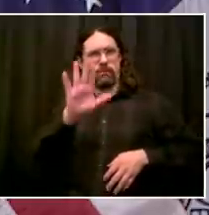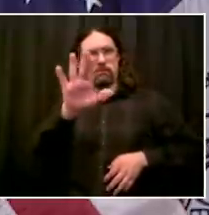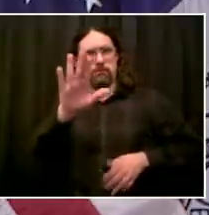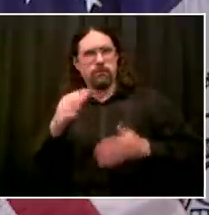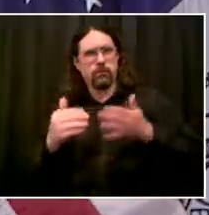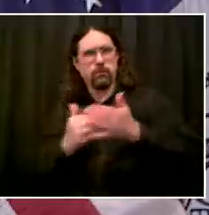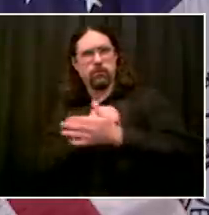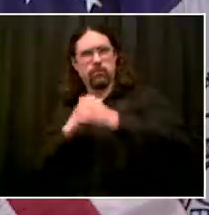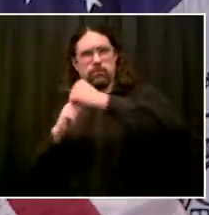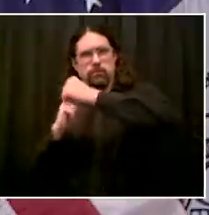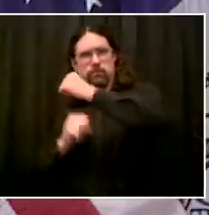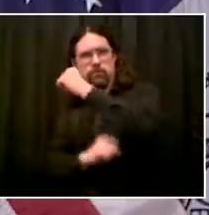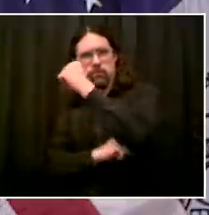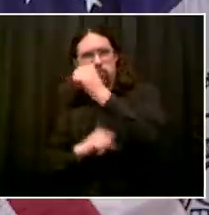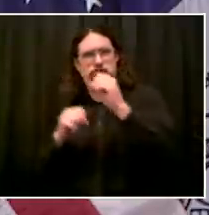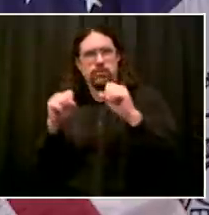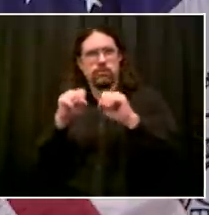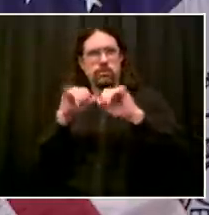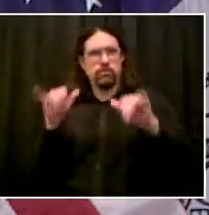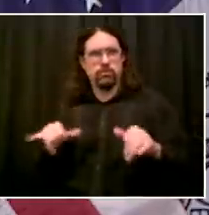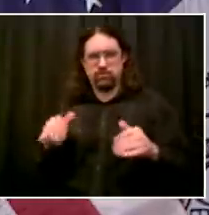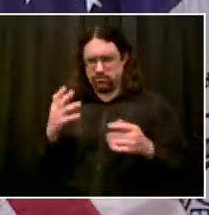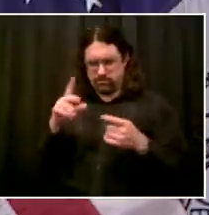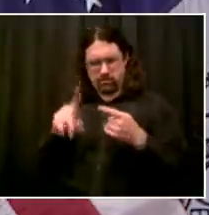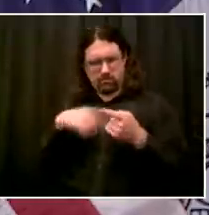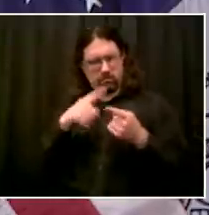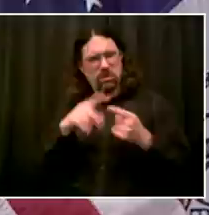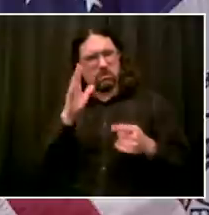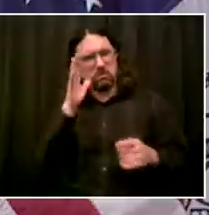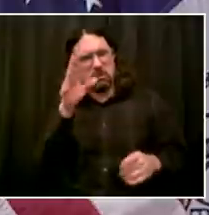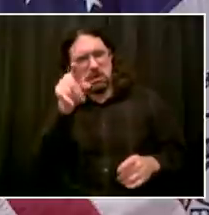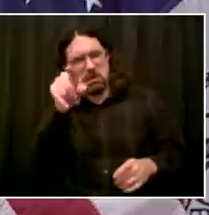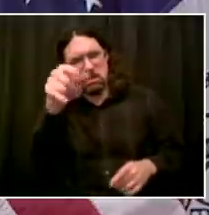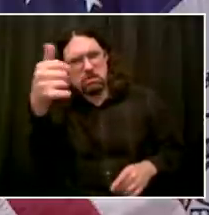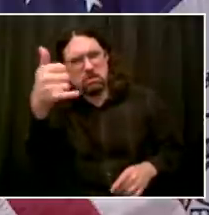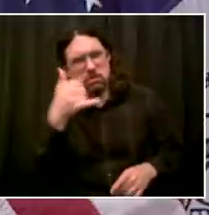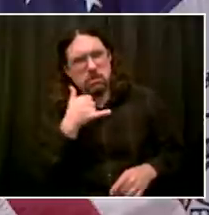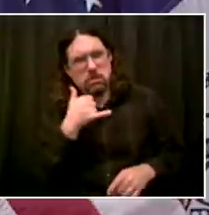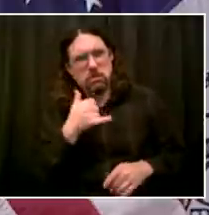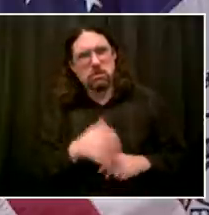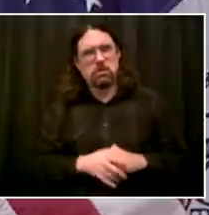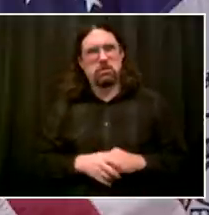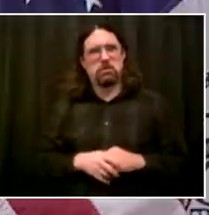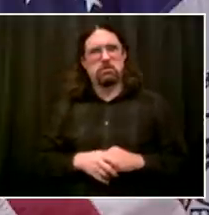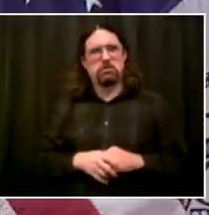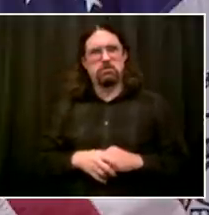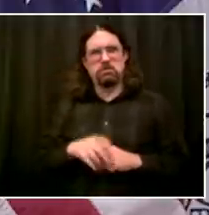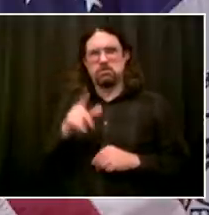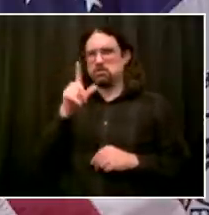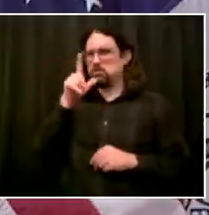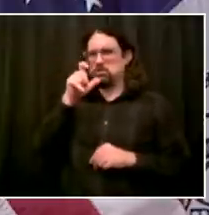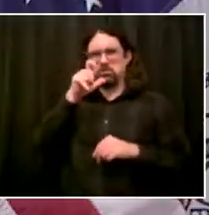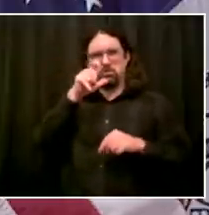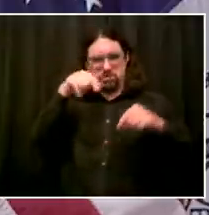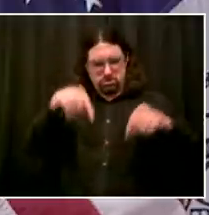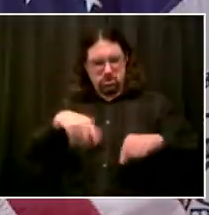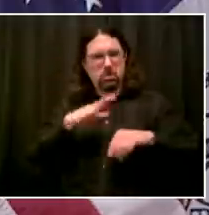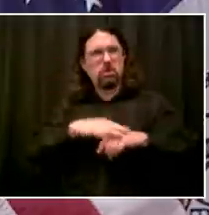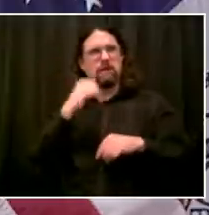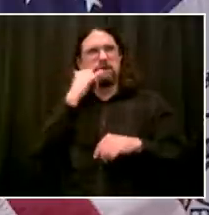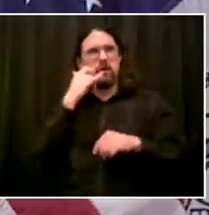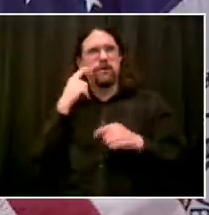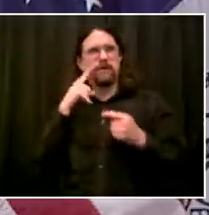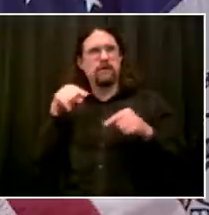with us. We don't get an opportunity to ask a follow-up question because you mute our mics.